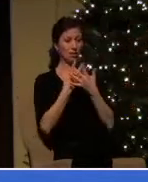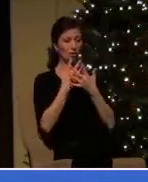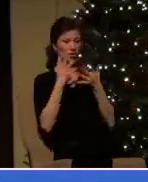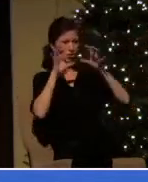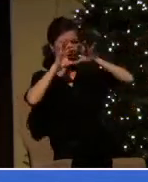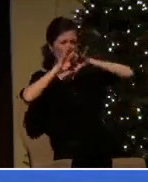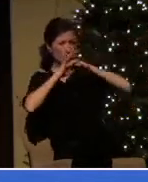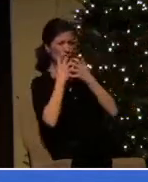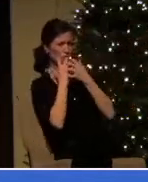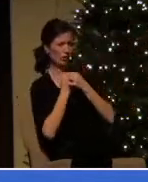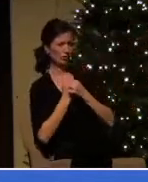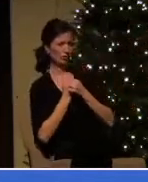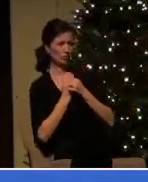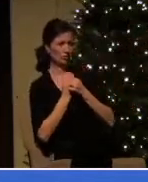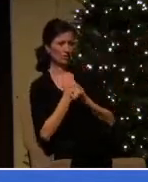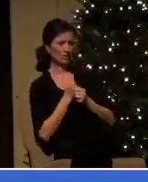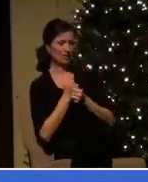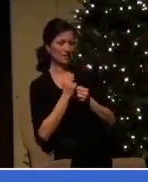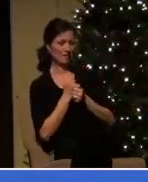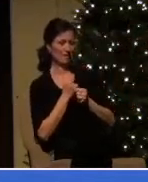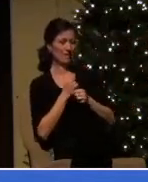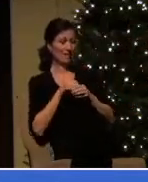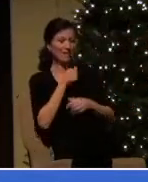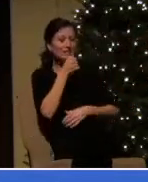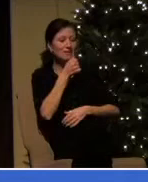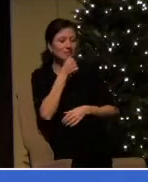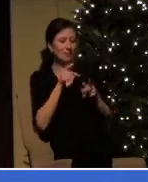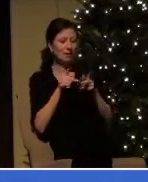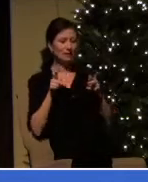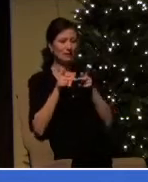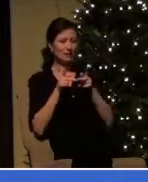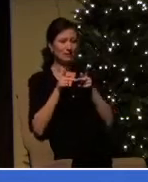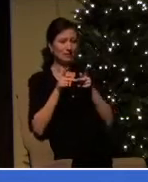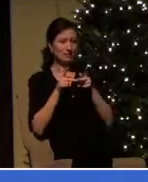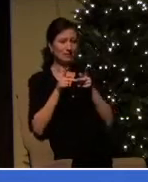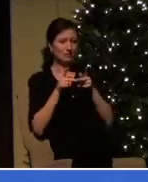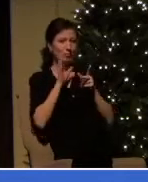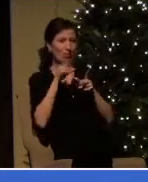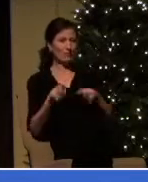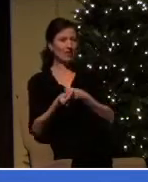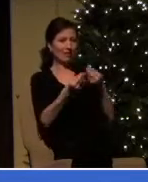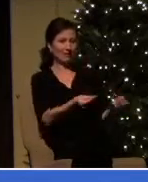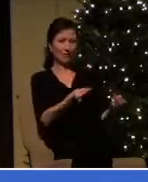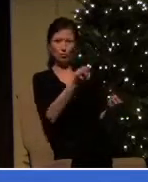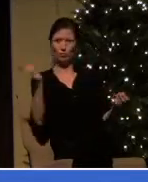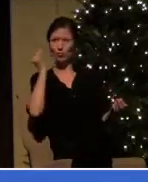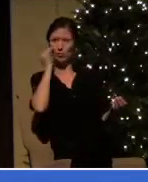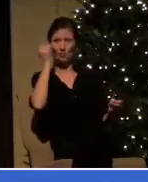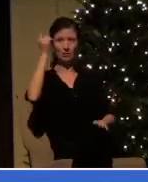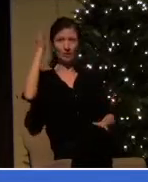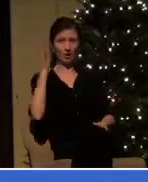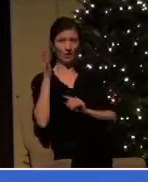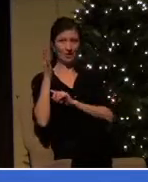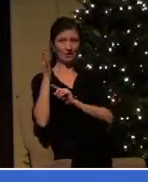darkness, riches stored in secret places, so that we may all know that God is the Lord and